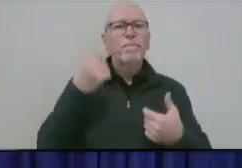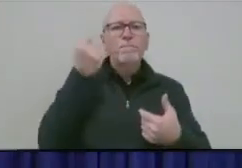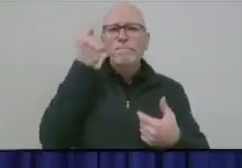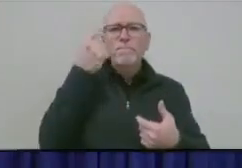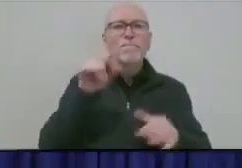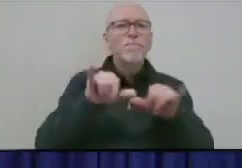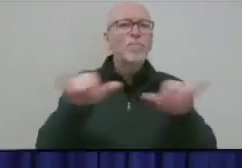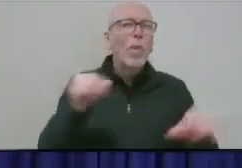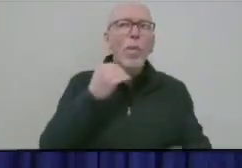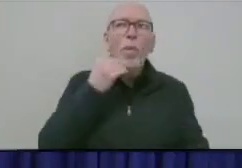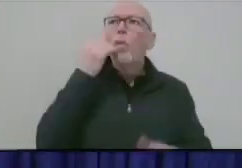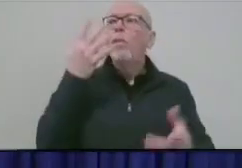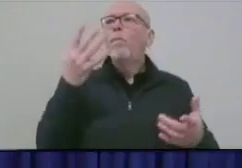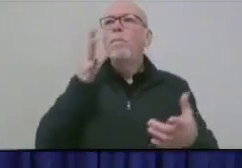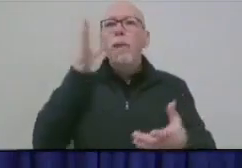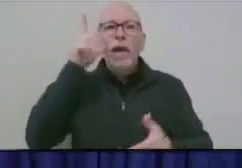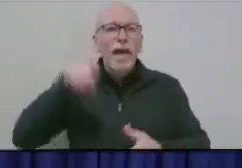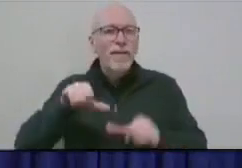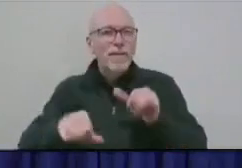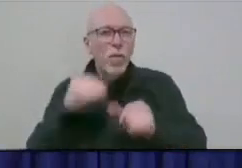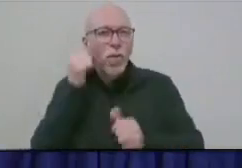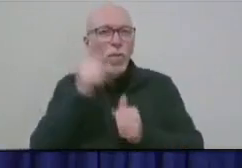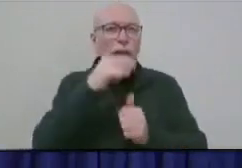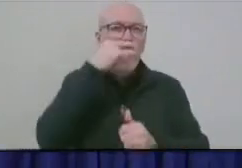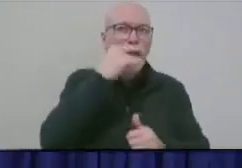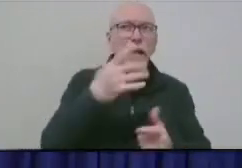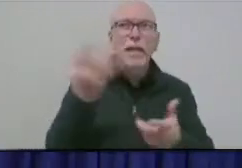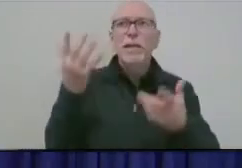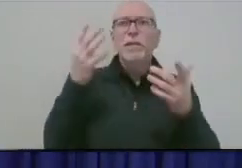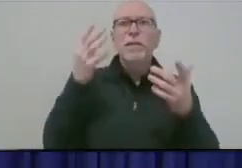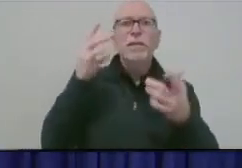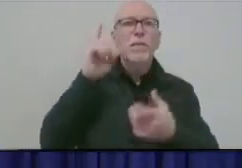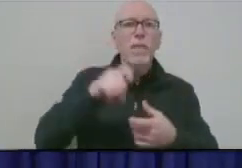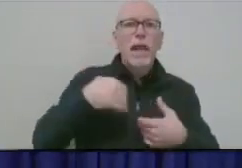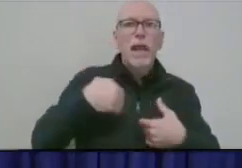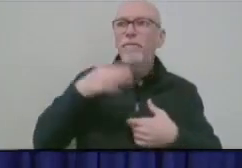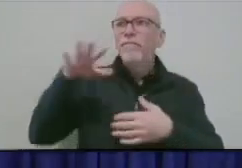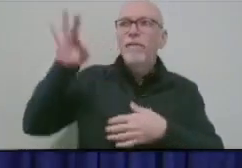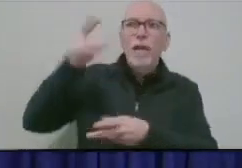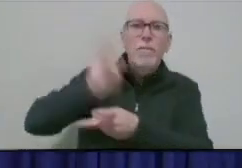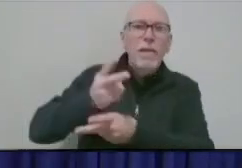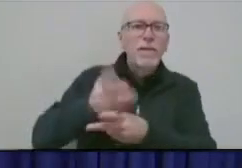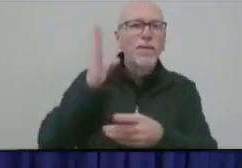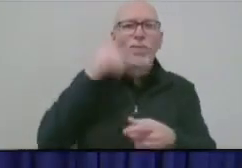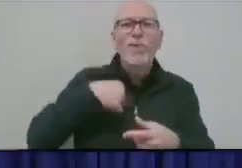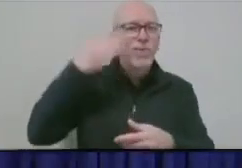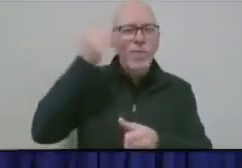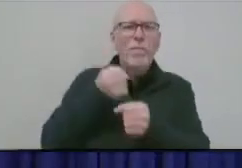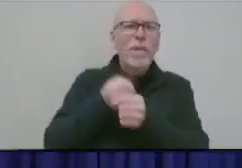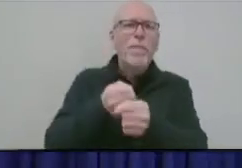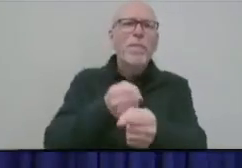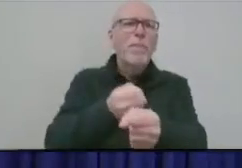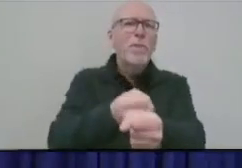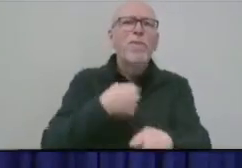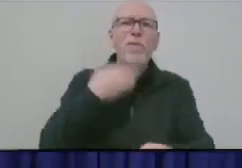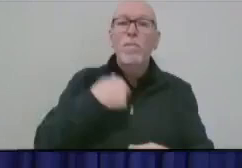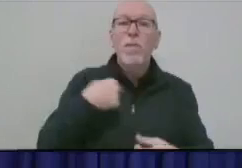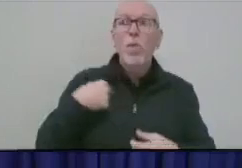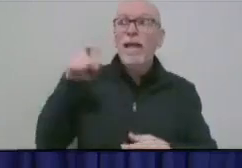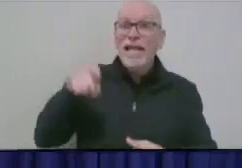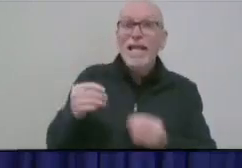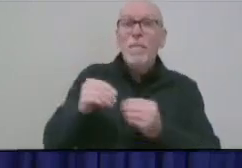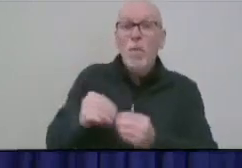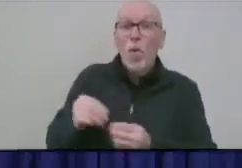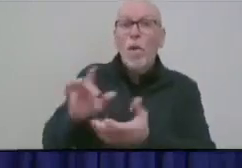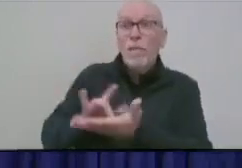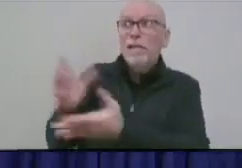then a parent has to stay home, and or you need childcare, so we get the ripple effect. We need more doses. We'll get them in arms,